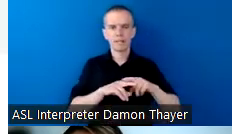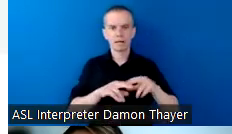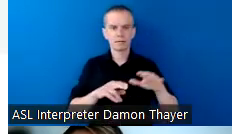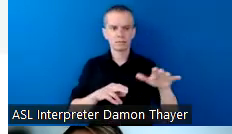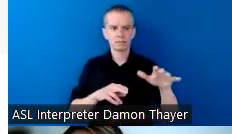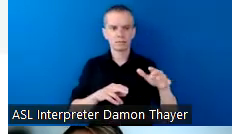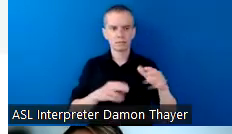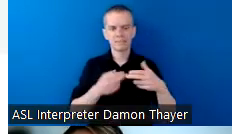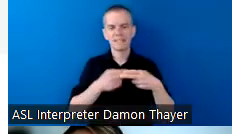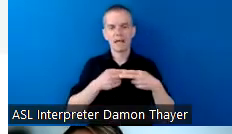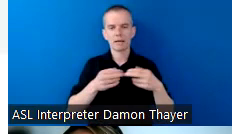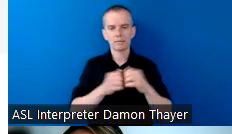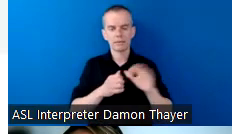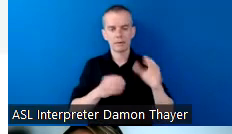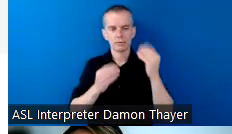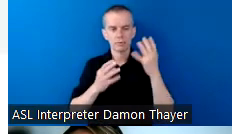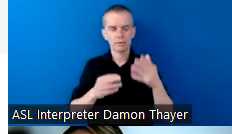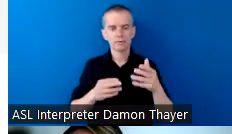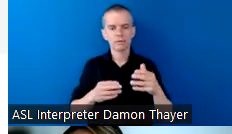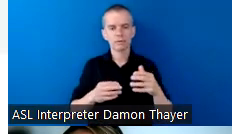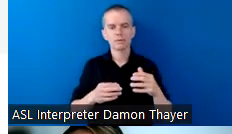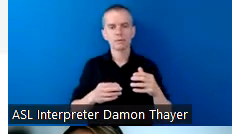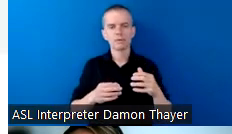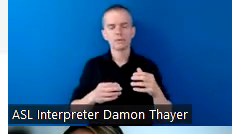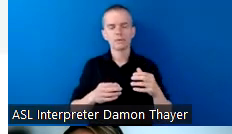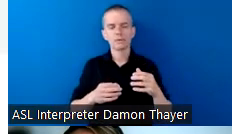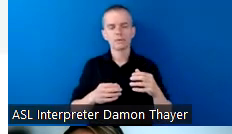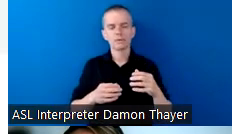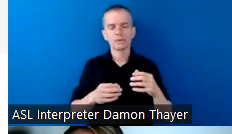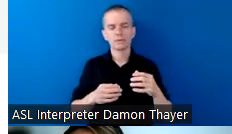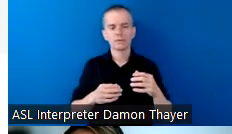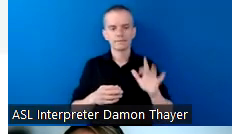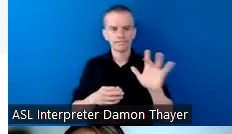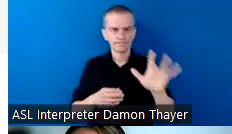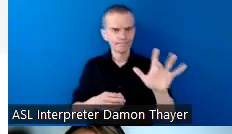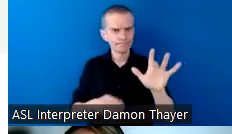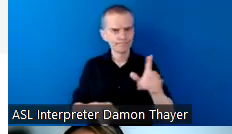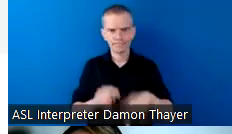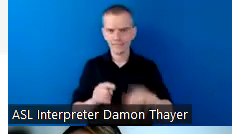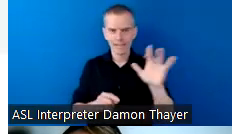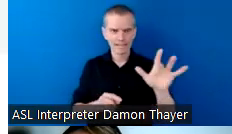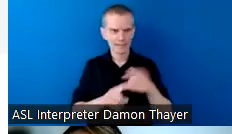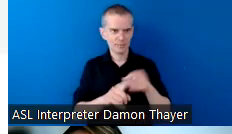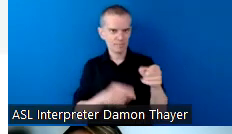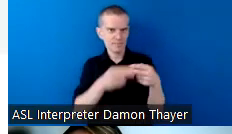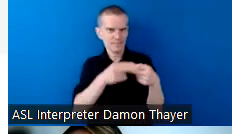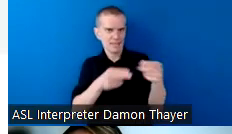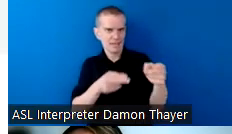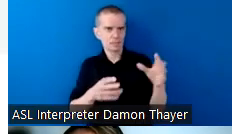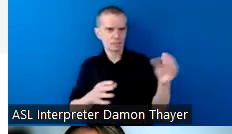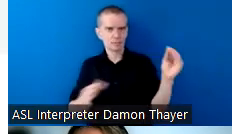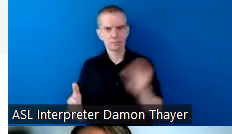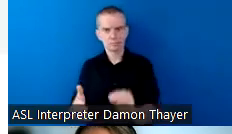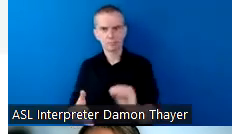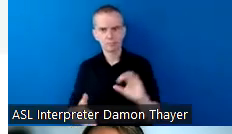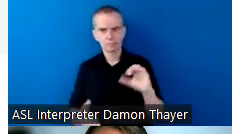information. And unfortunately, we can't click on that from the slide.